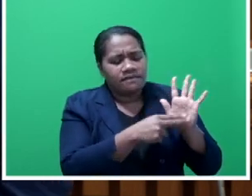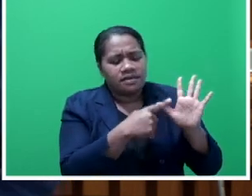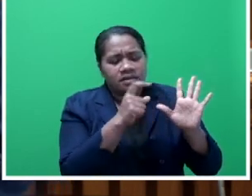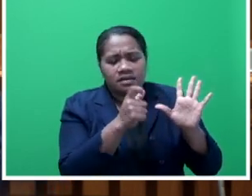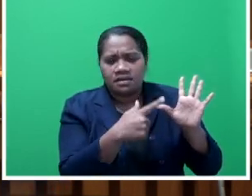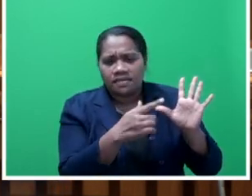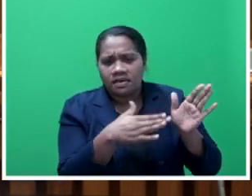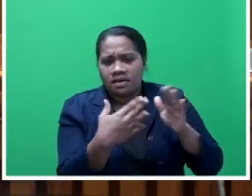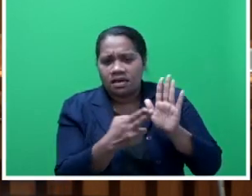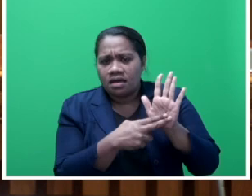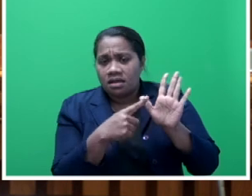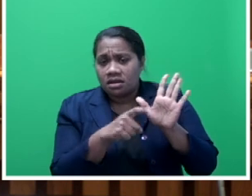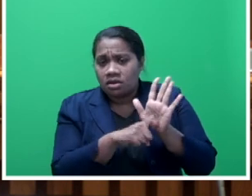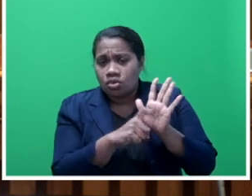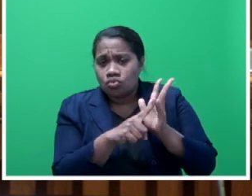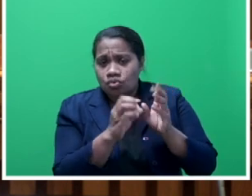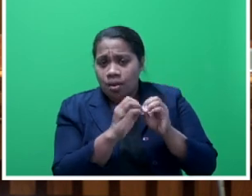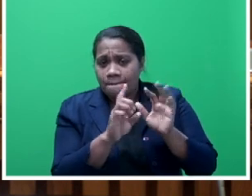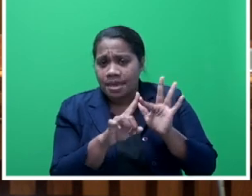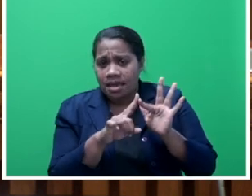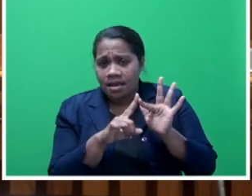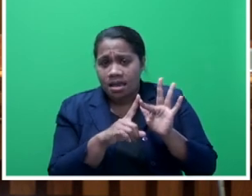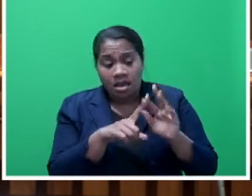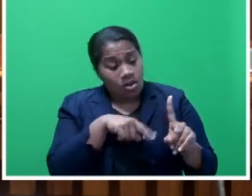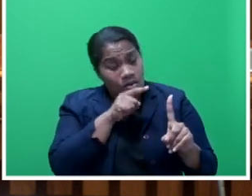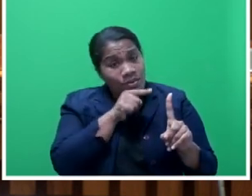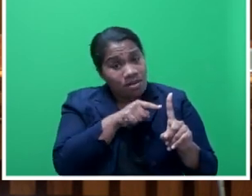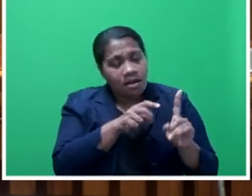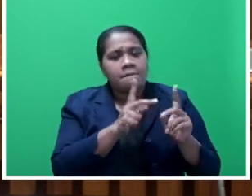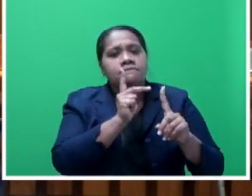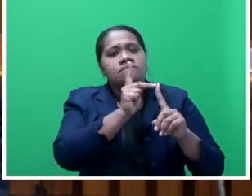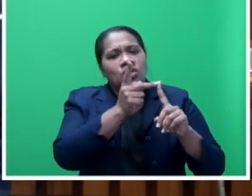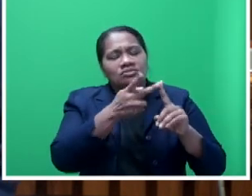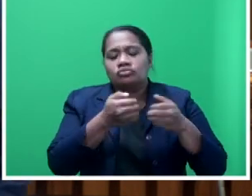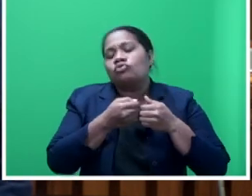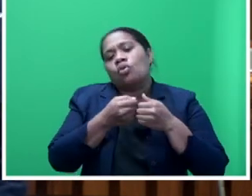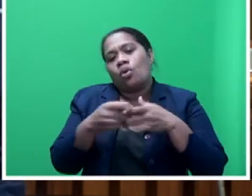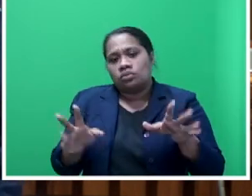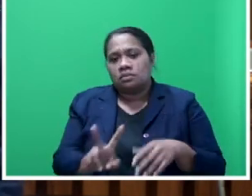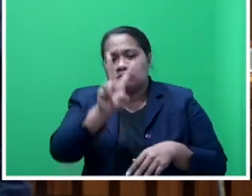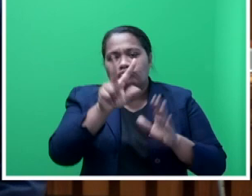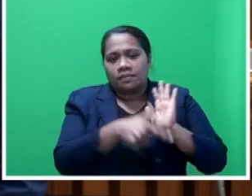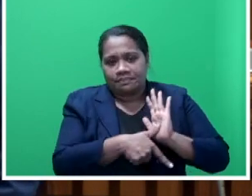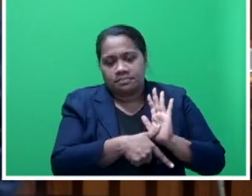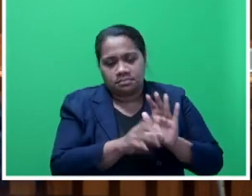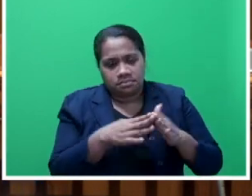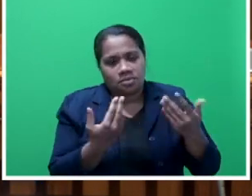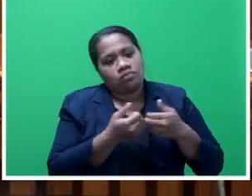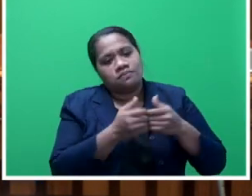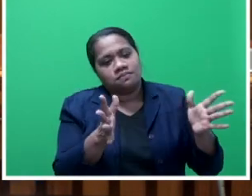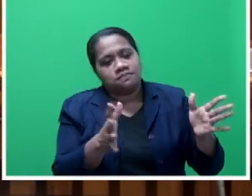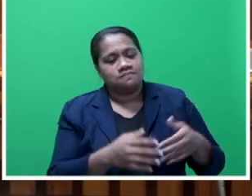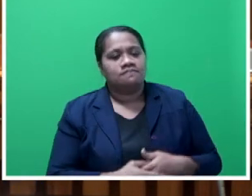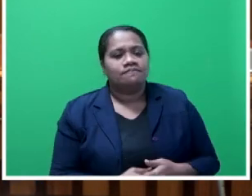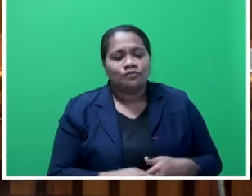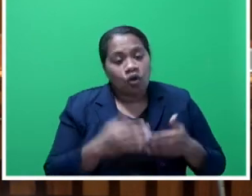Savenada Narumbe is a politician who lost miserably at the polls, twice now. Honorable Tambuya should